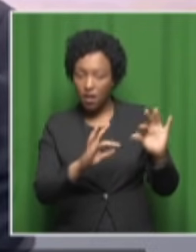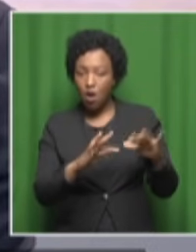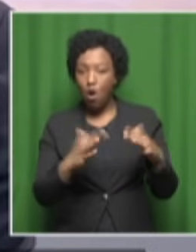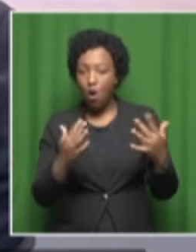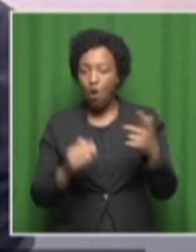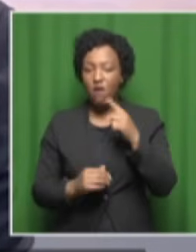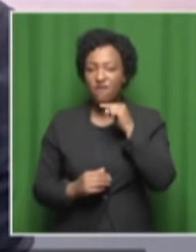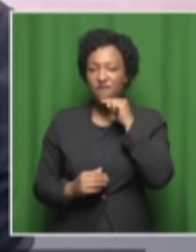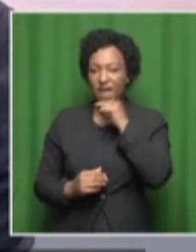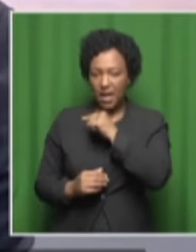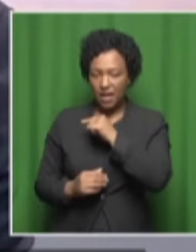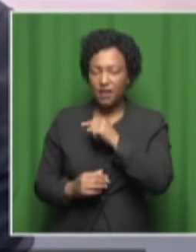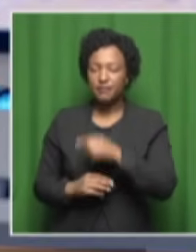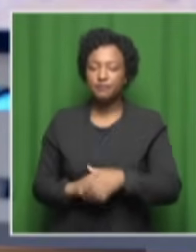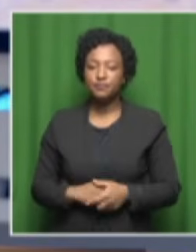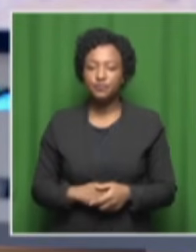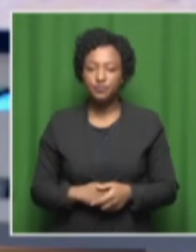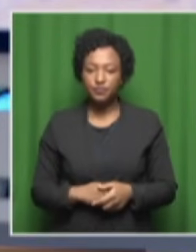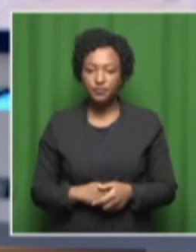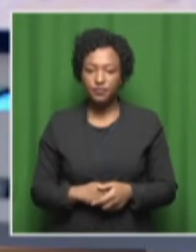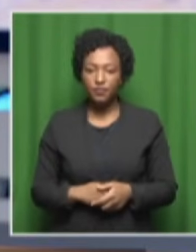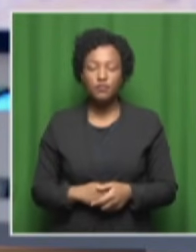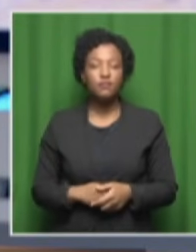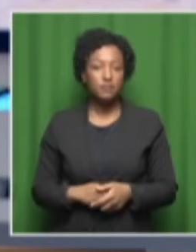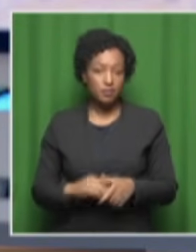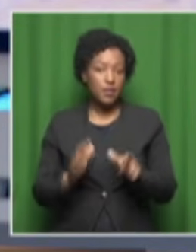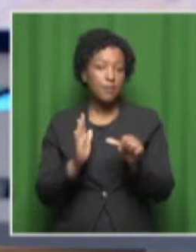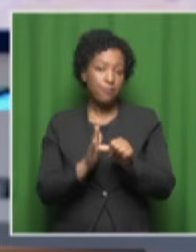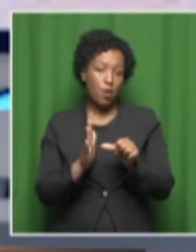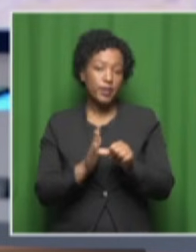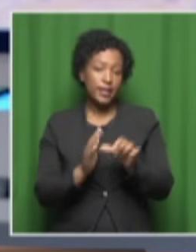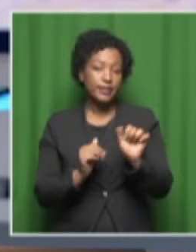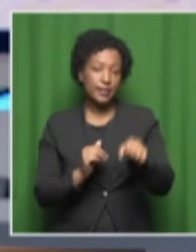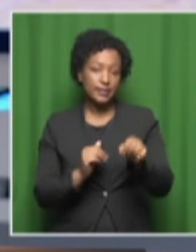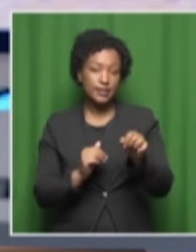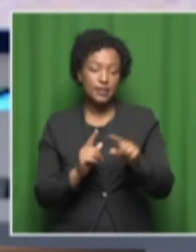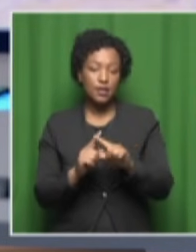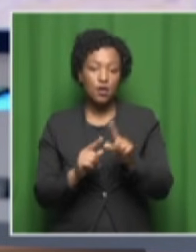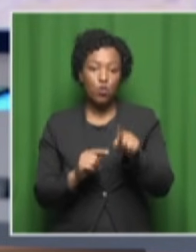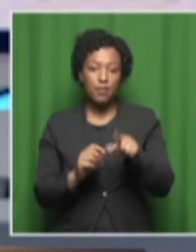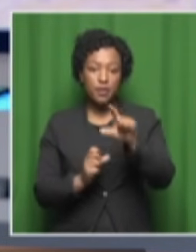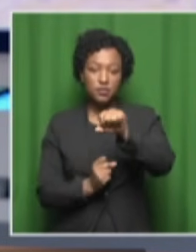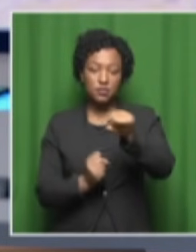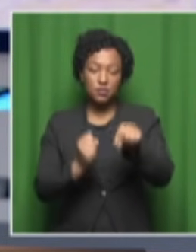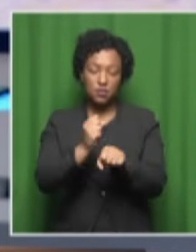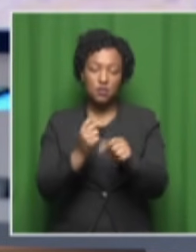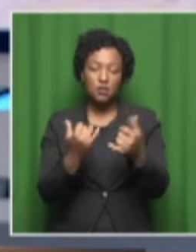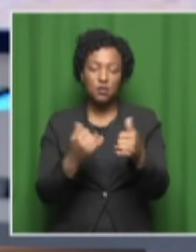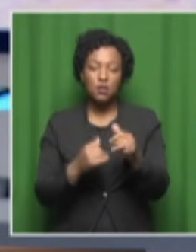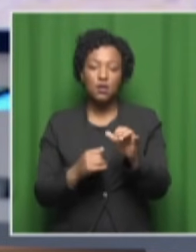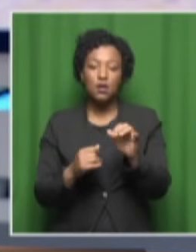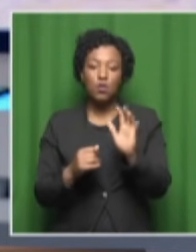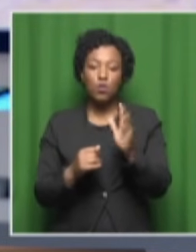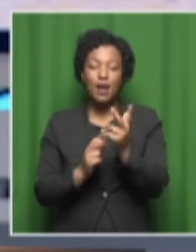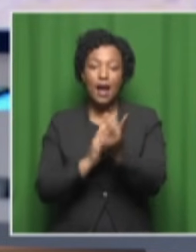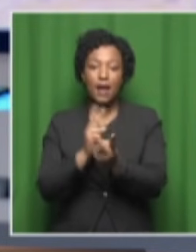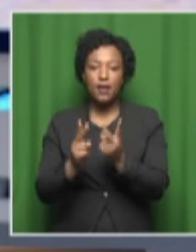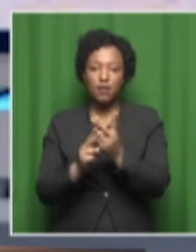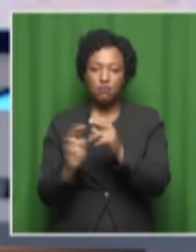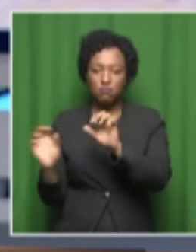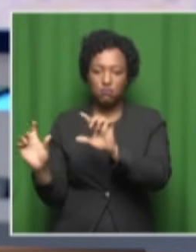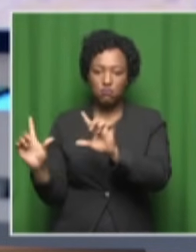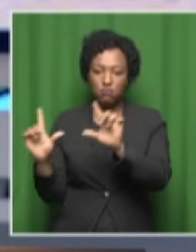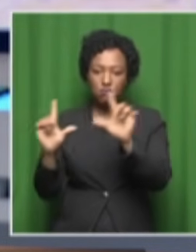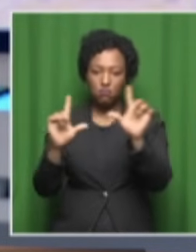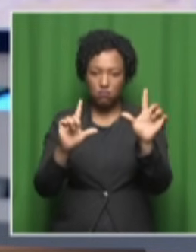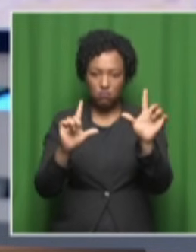a fly-by-night college. And that's what's important. So let's unfortunately wrap it there. Let's put that up again, if you don't mind. We'll put